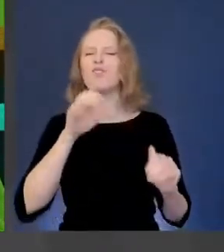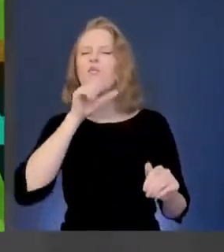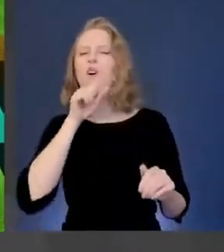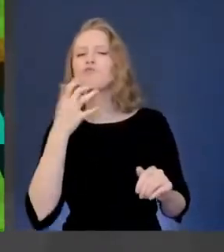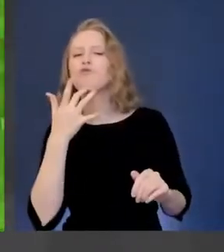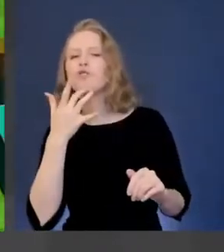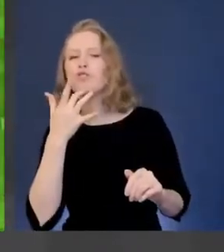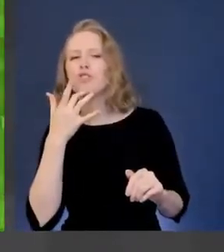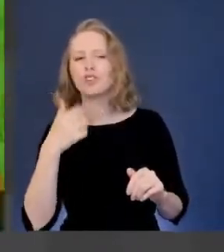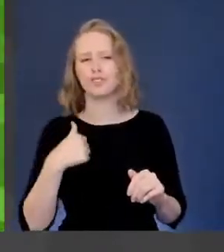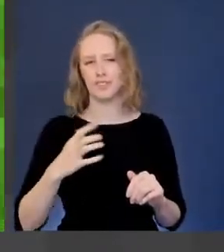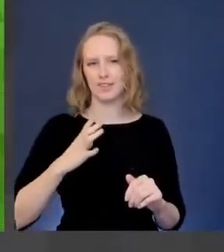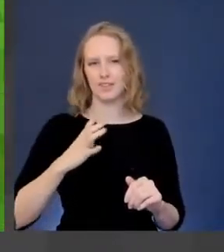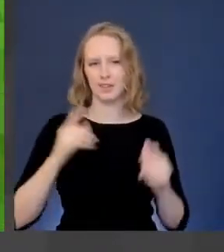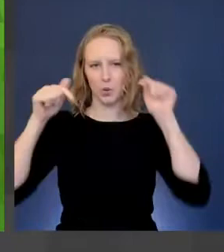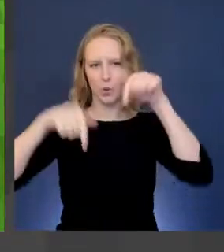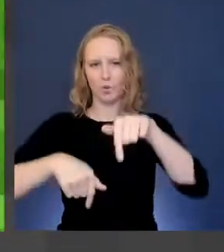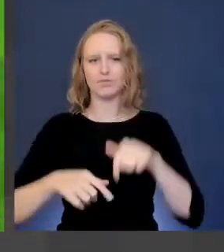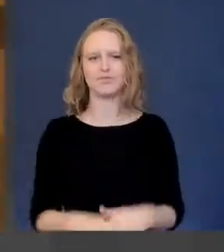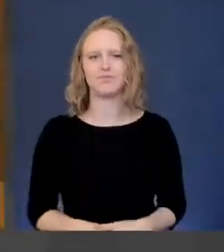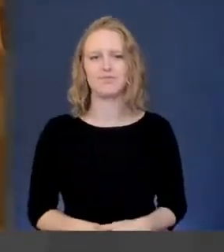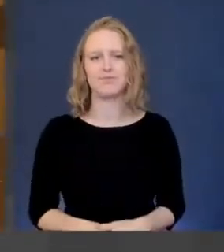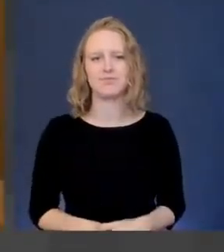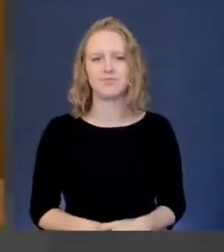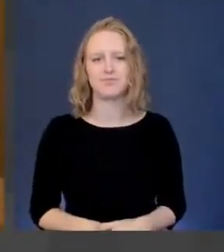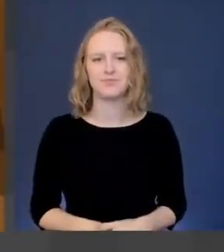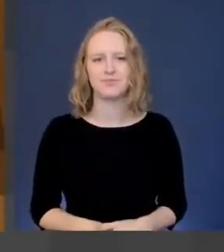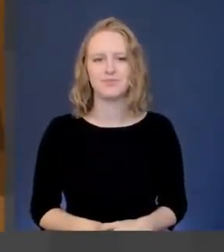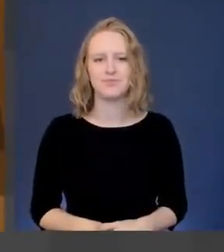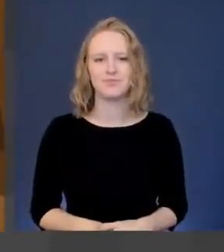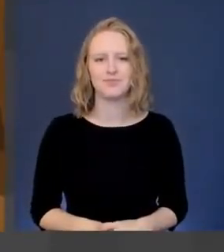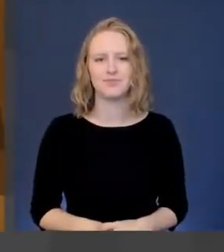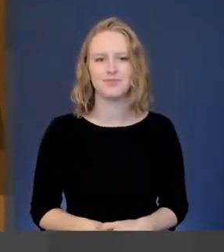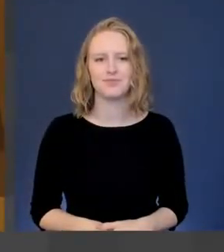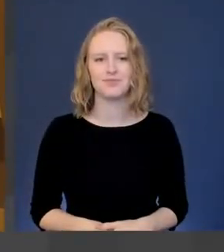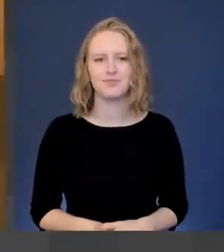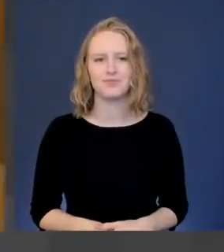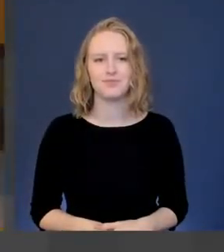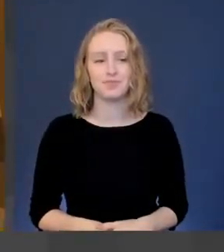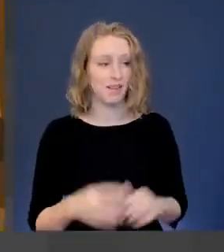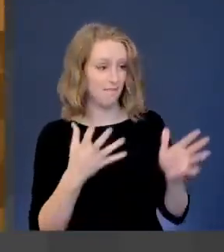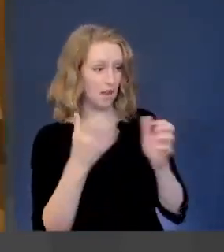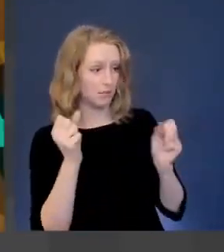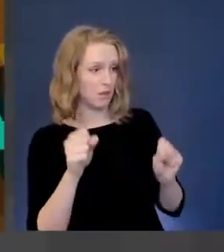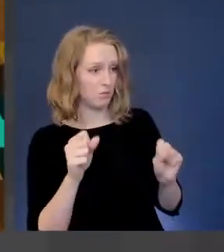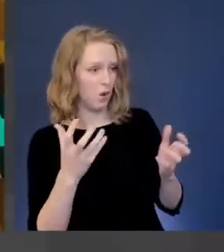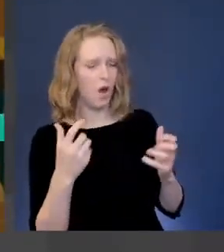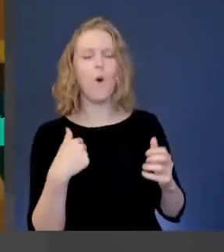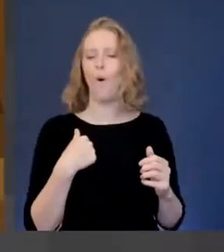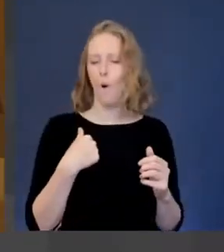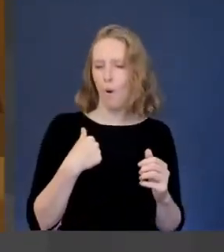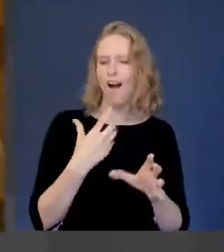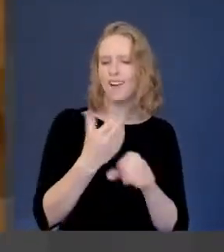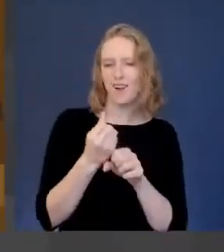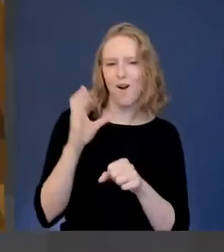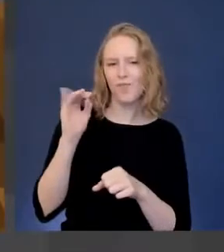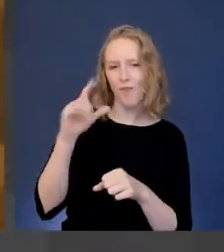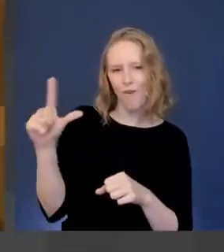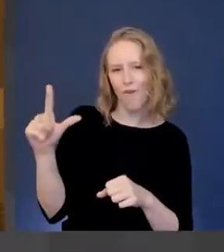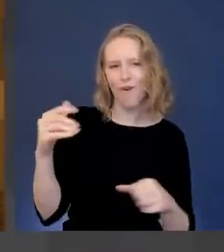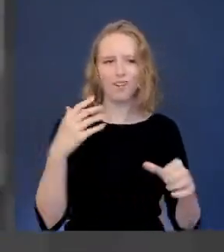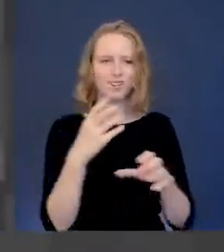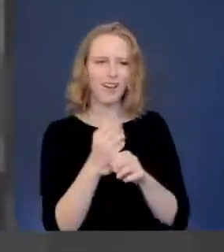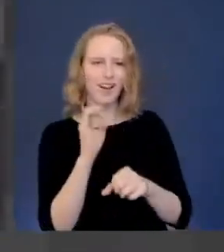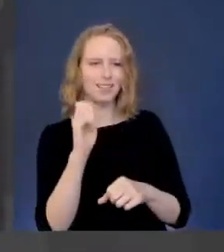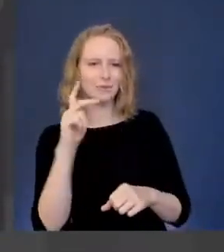here. And go. Okay, go, go, go. Oh, okay. Are we just going as fast as? Ooh, okay. I got some coals and some XP. I